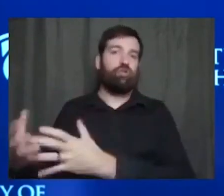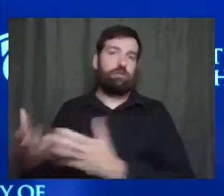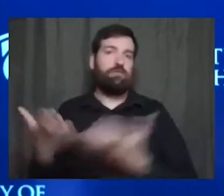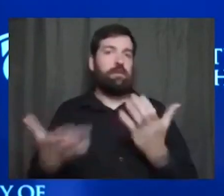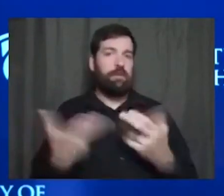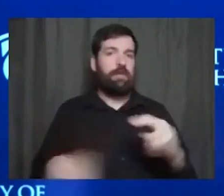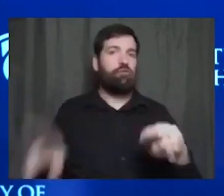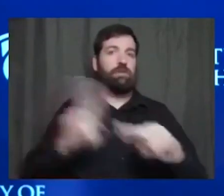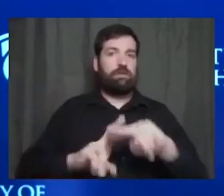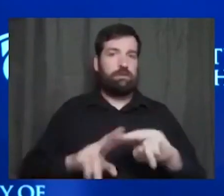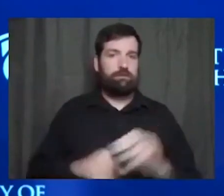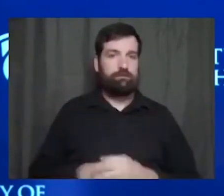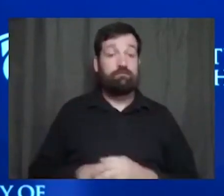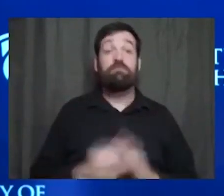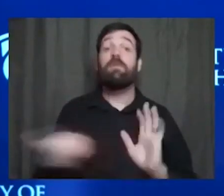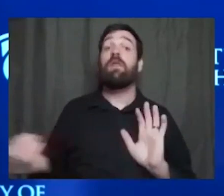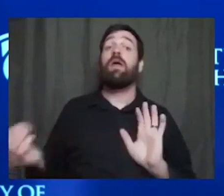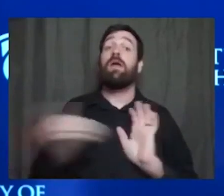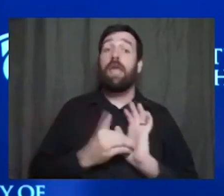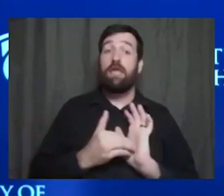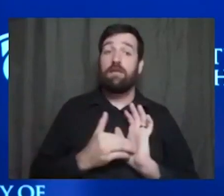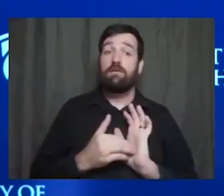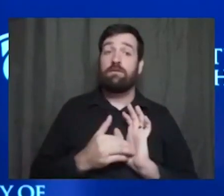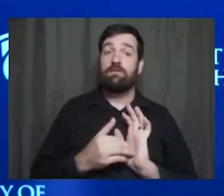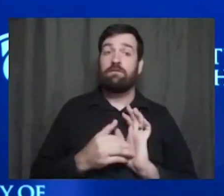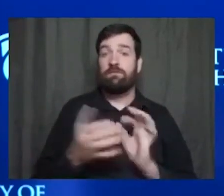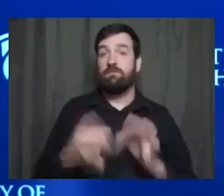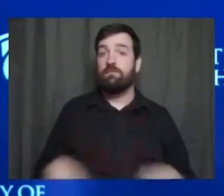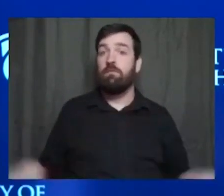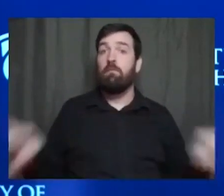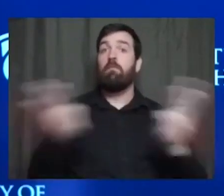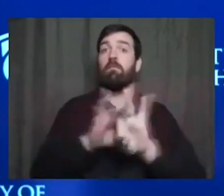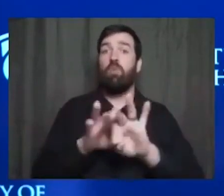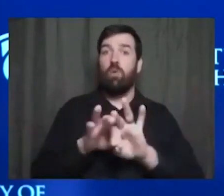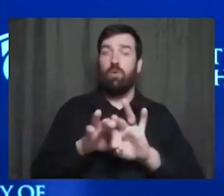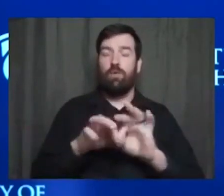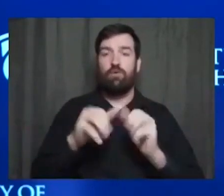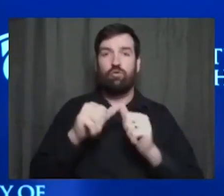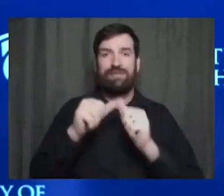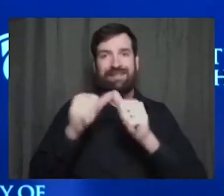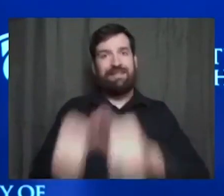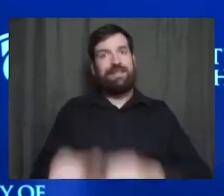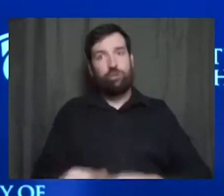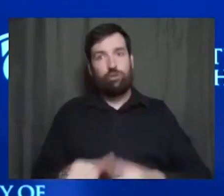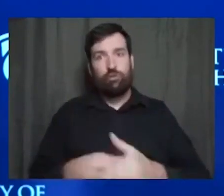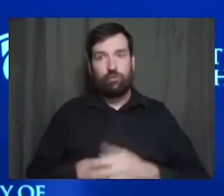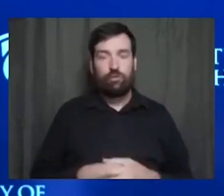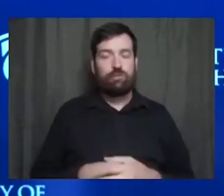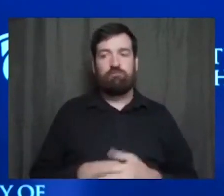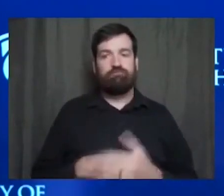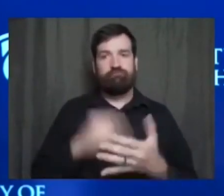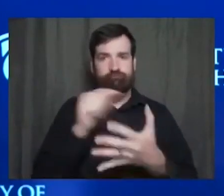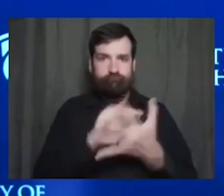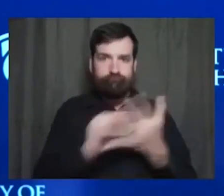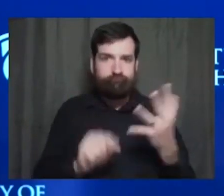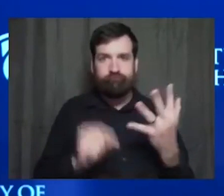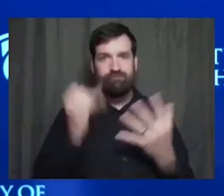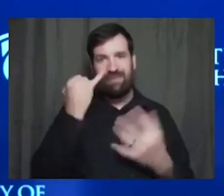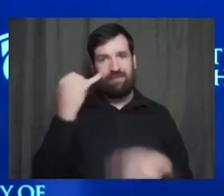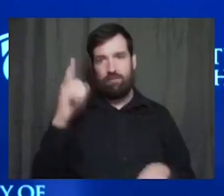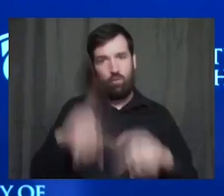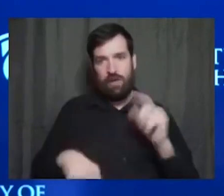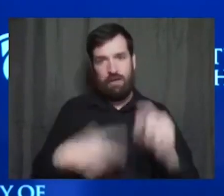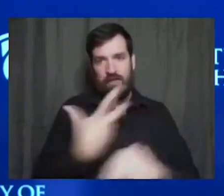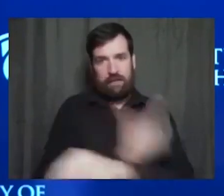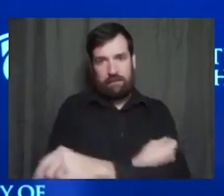So again, it is important to continue to do these measures if you can't get vaccinated.